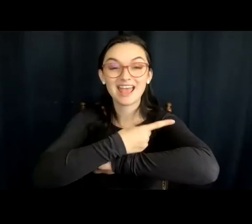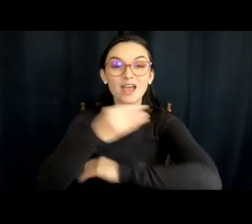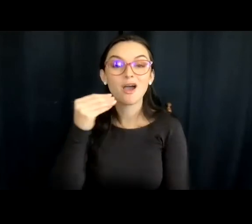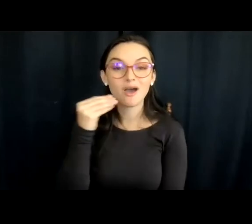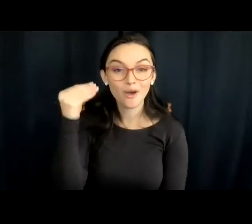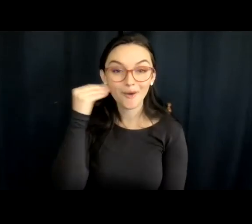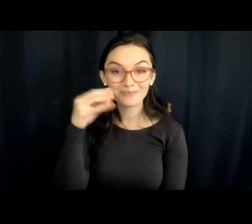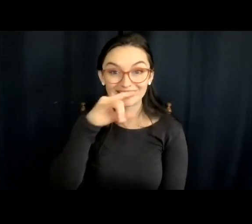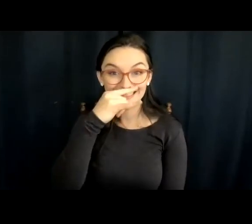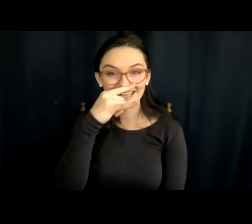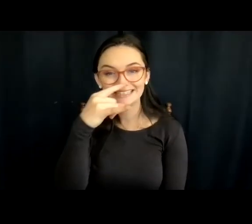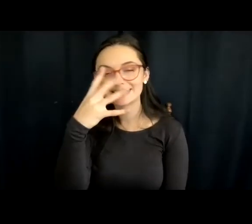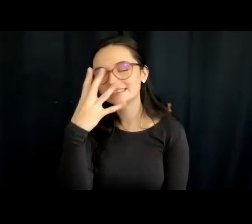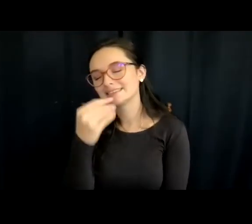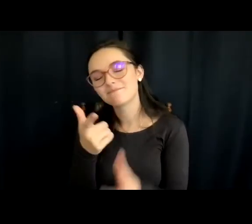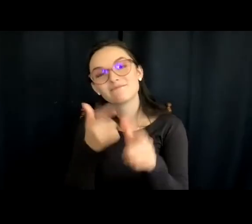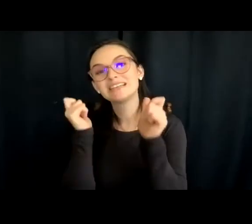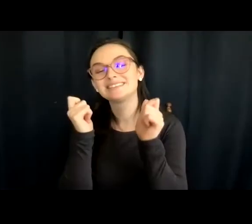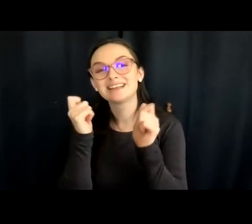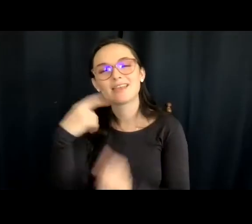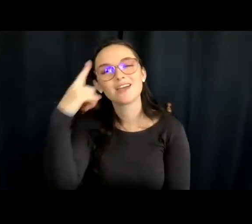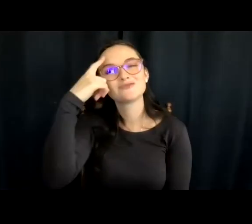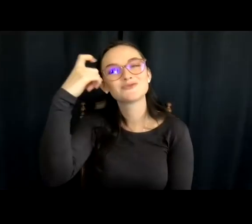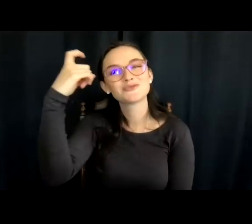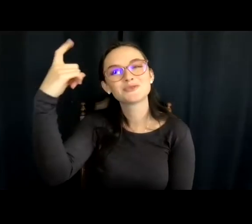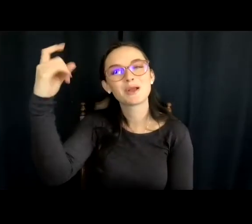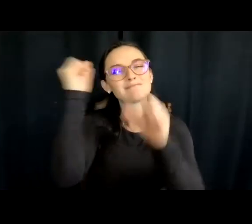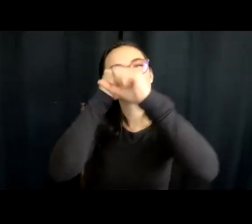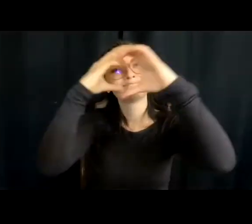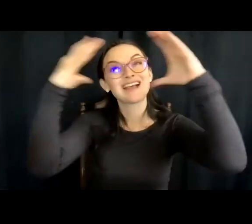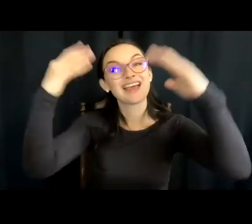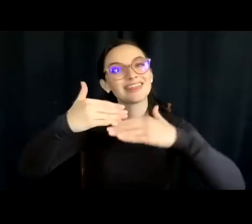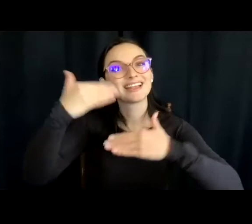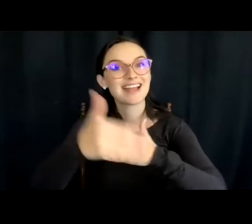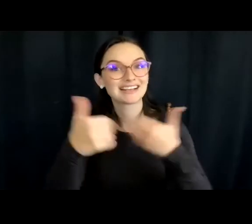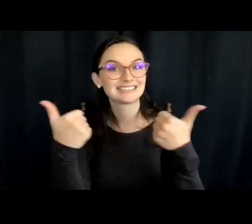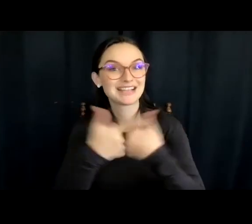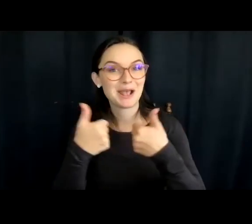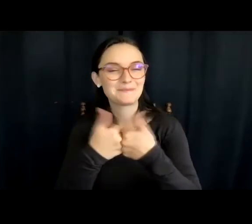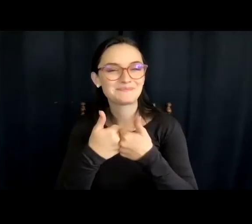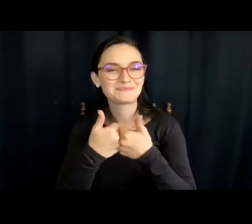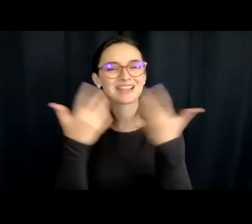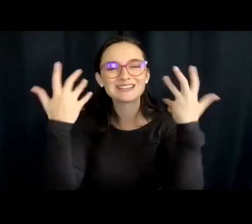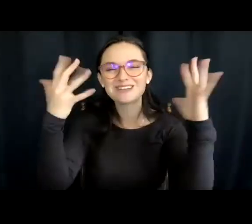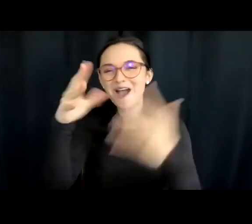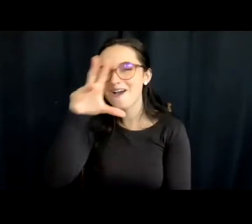soon fast asleep and dreaming about the next Oregon football game. Go Ducks!